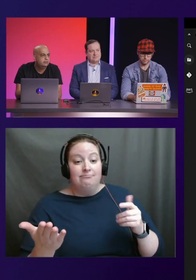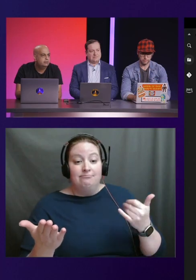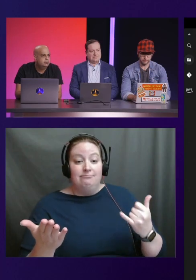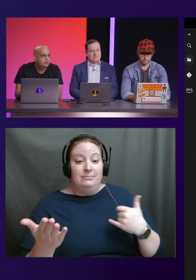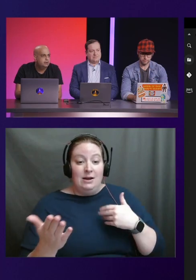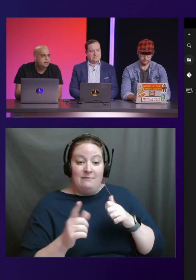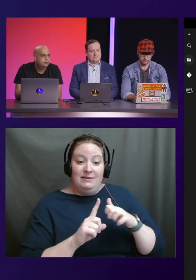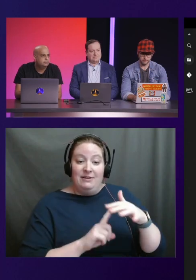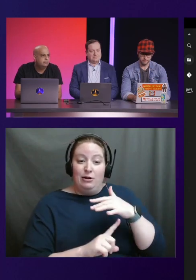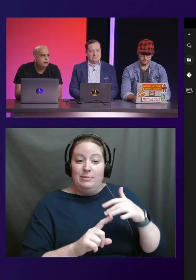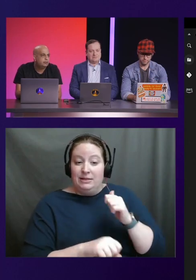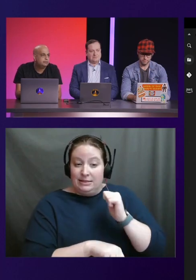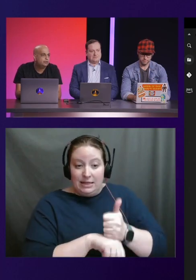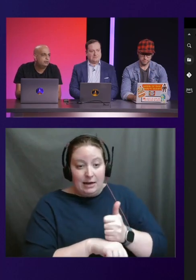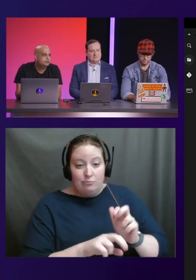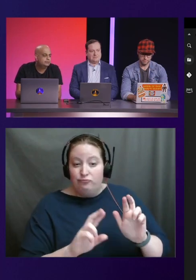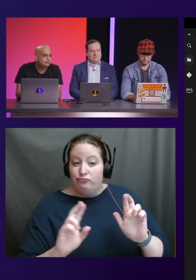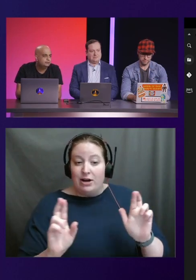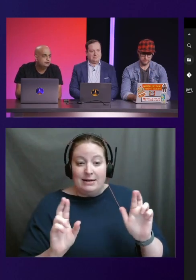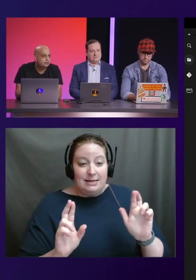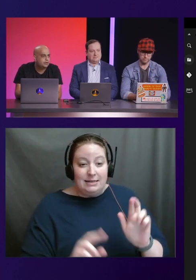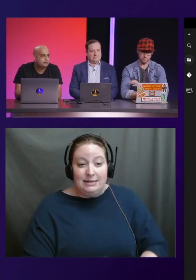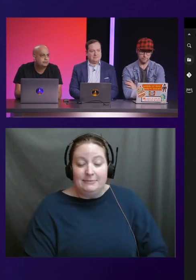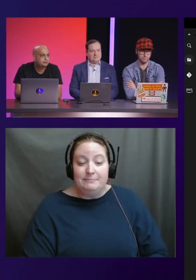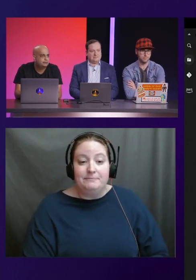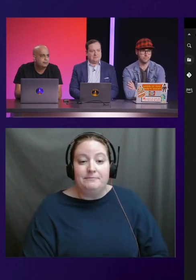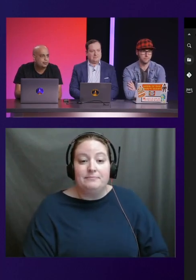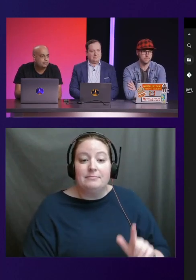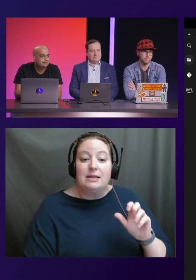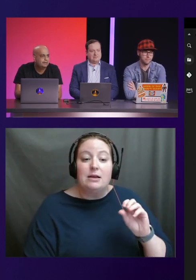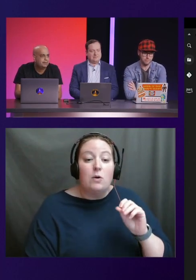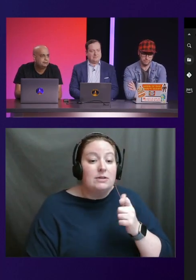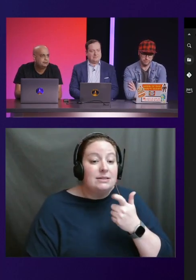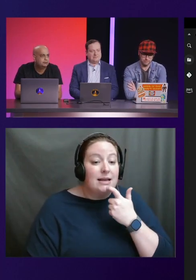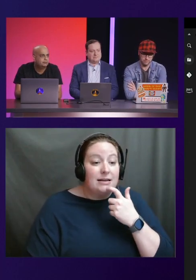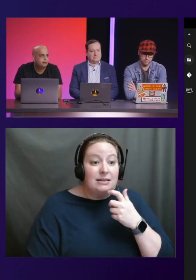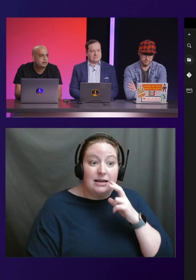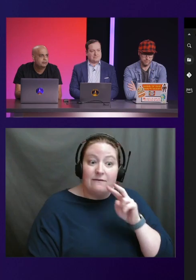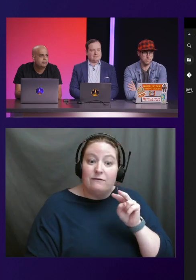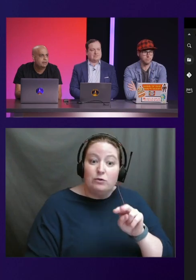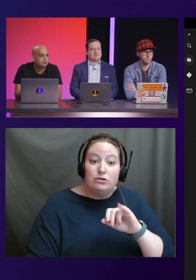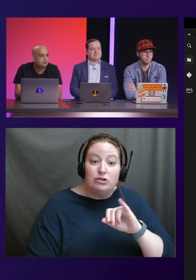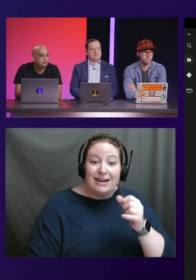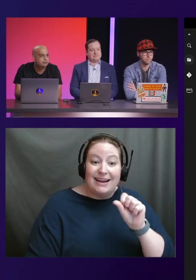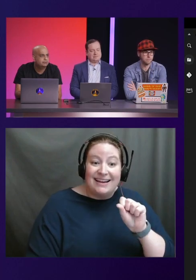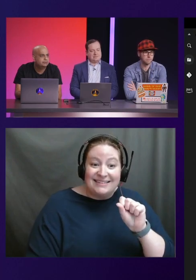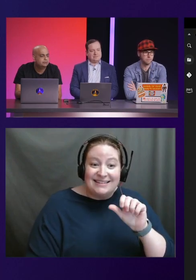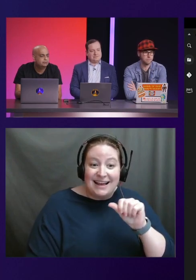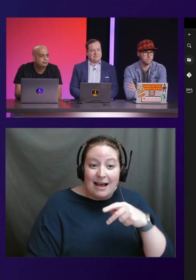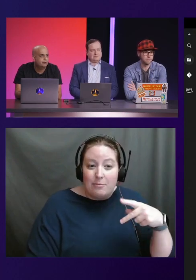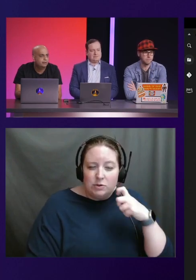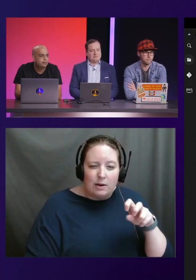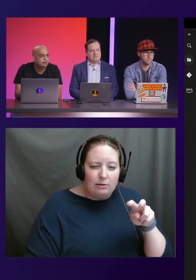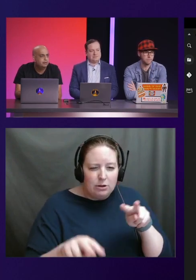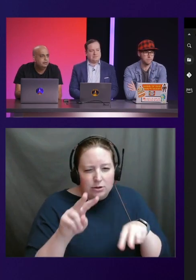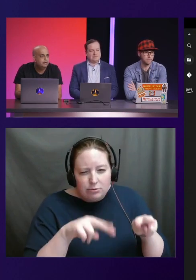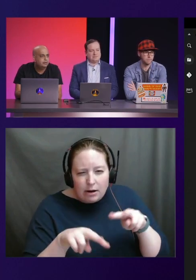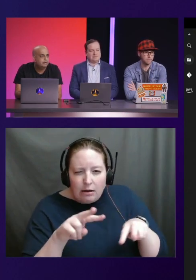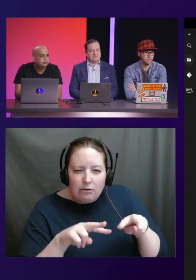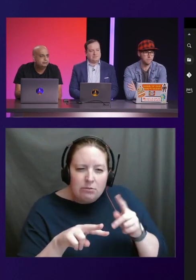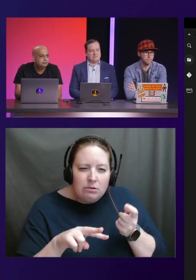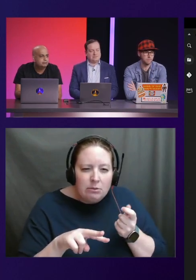go. Leo already told me this was a Vue.js framework-based app, so I'm going to kind of look around a little bit, see what's going on,